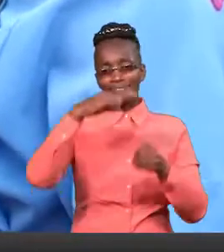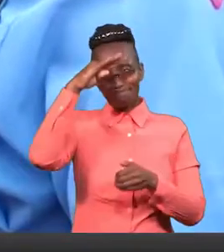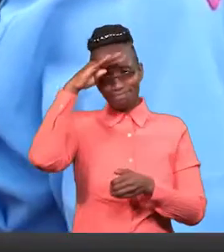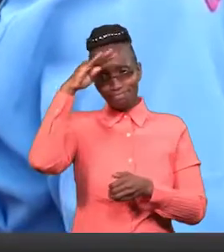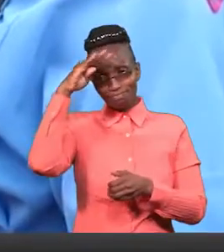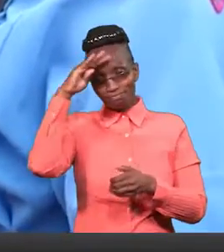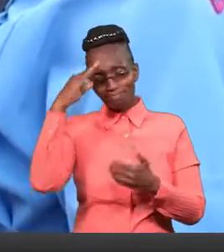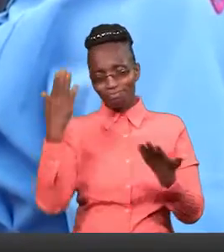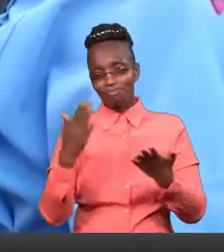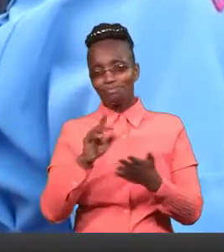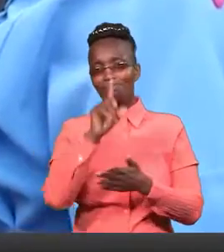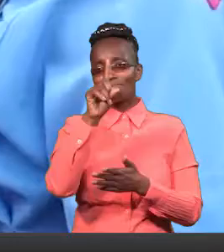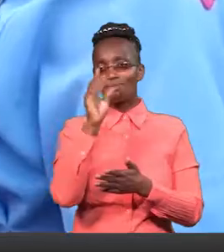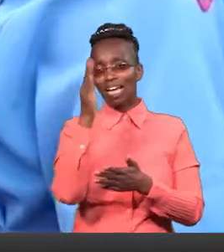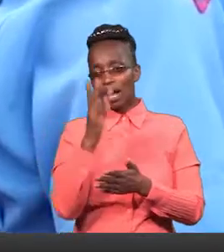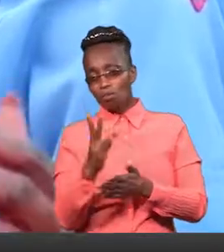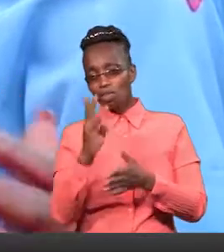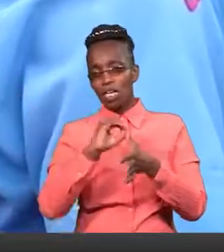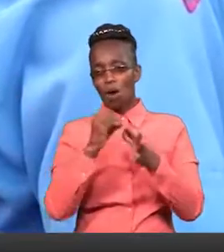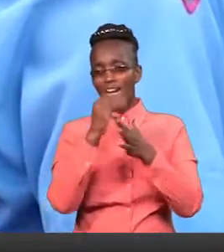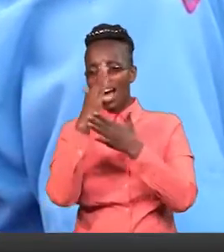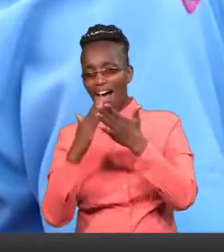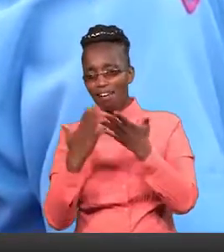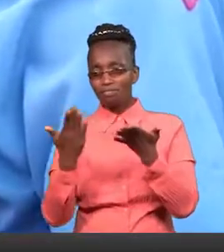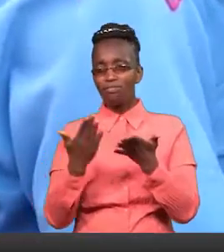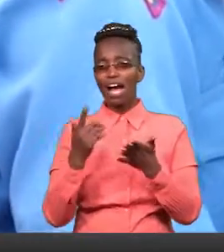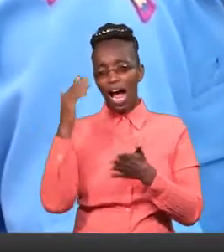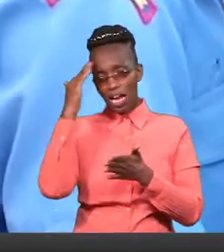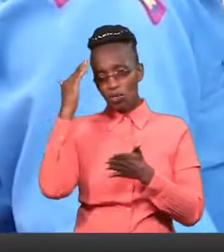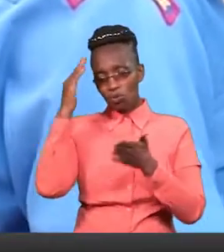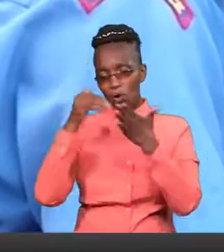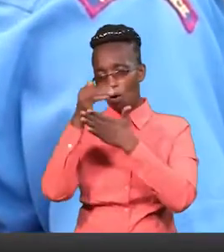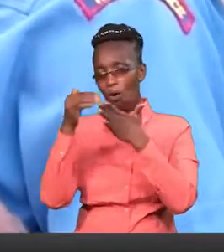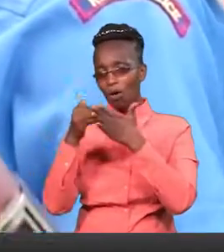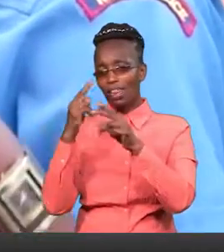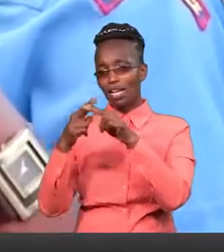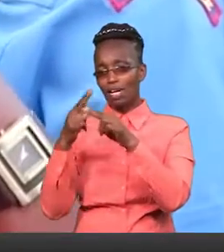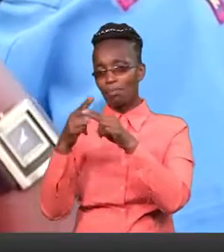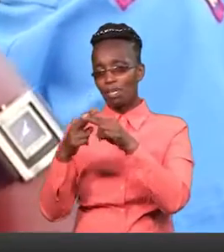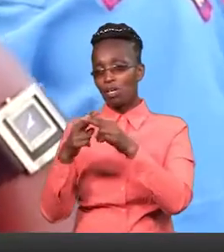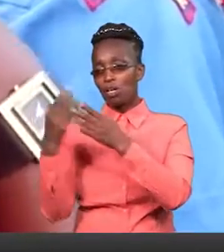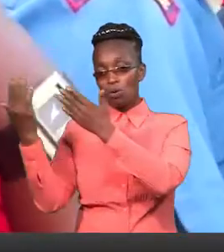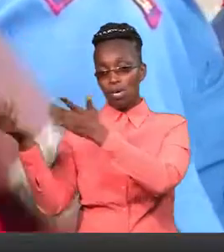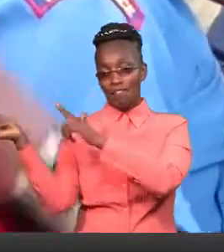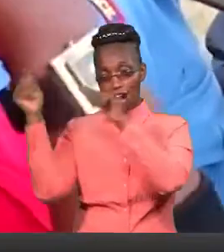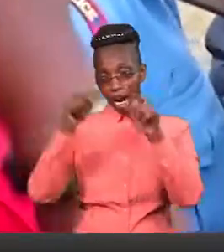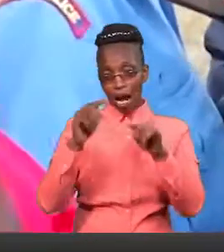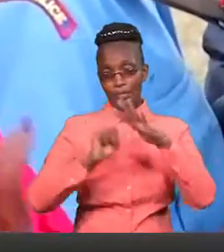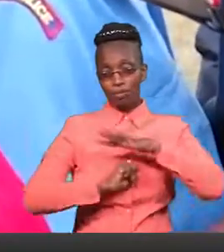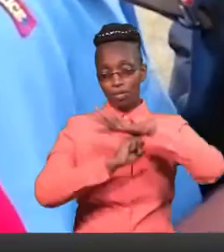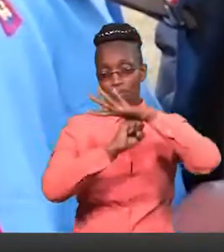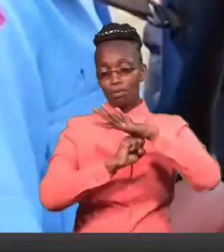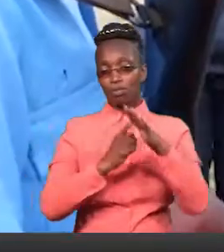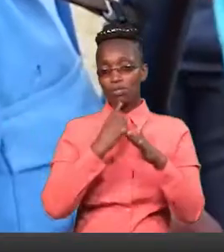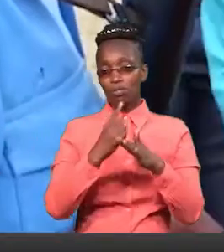keep on telling me the drinks that they take. So we are just here to support them, yeah, so that they can maybe play football in a